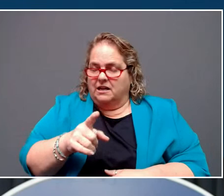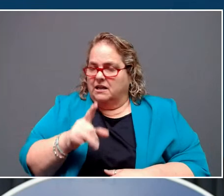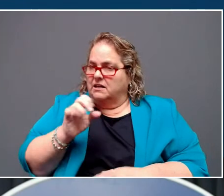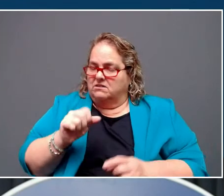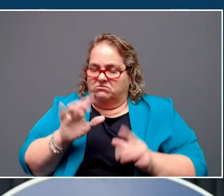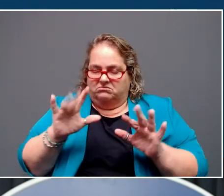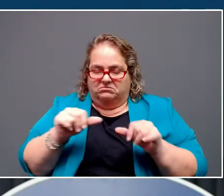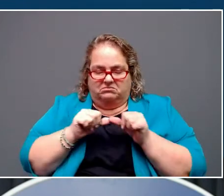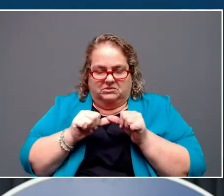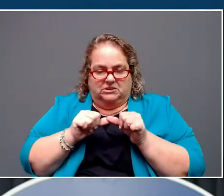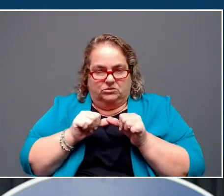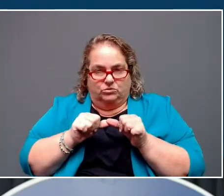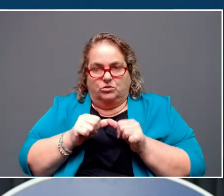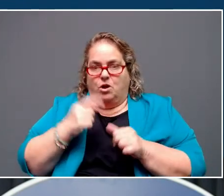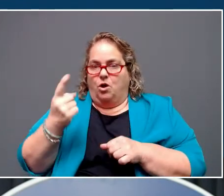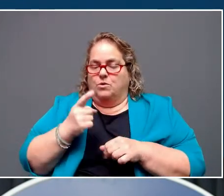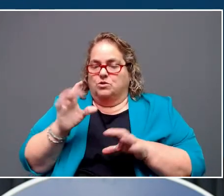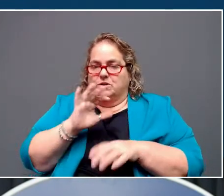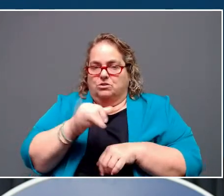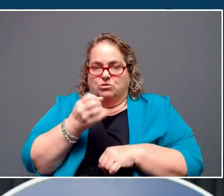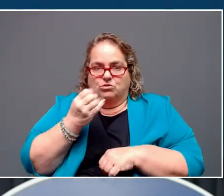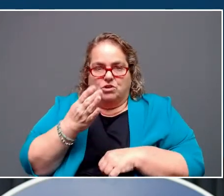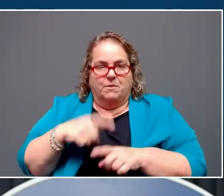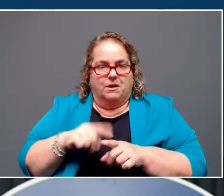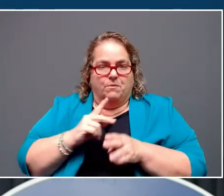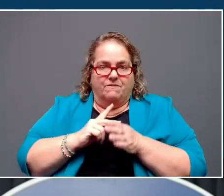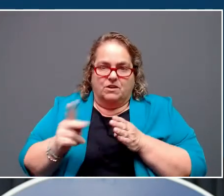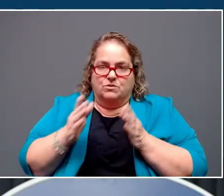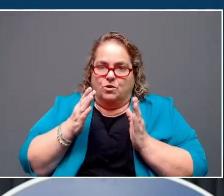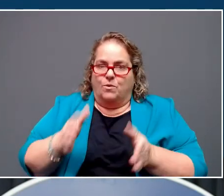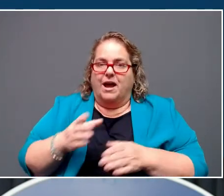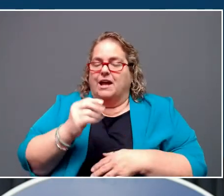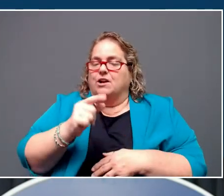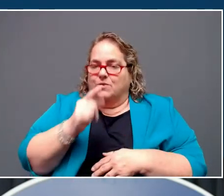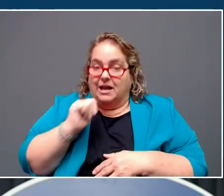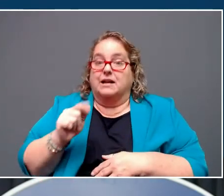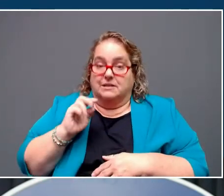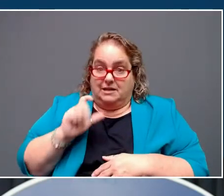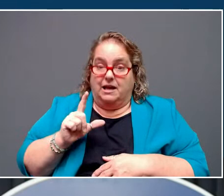is always doing his job in a professional manner. And you can tell